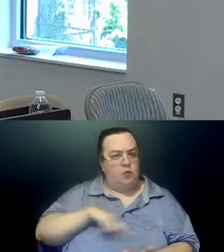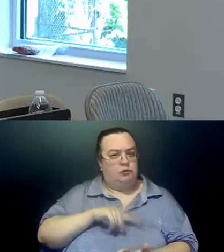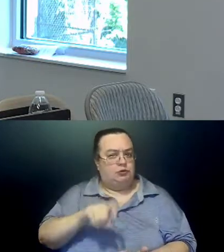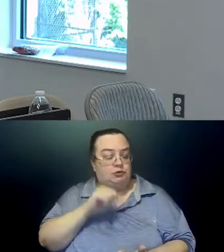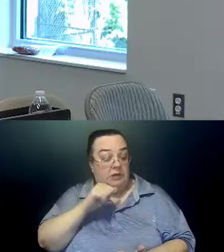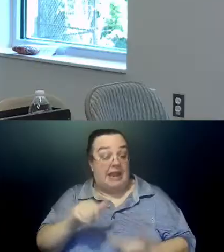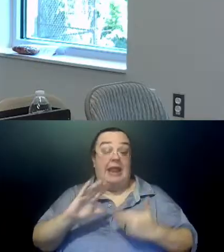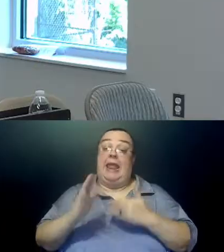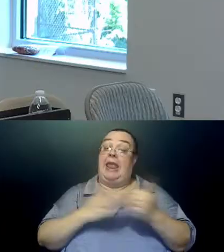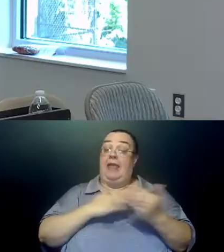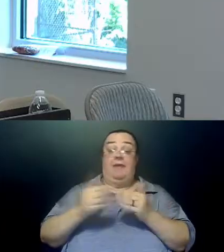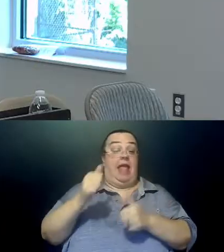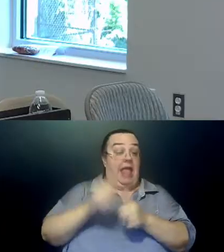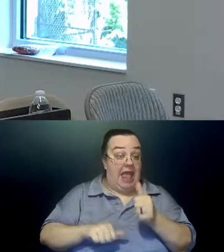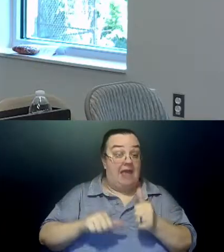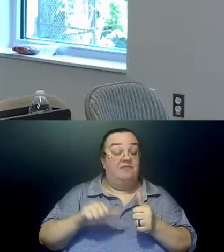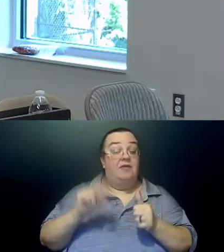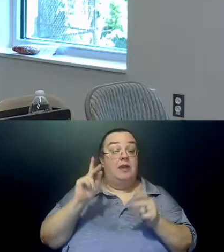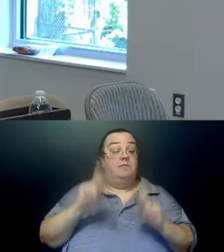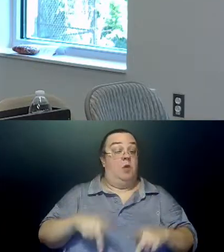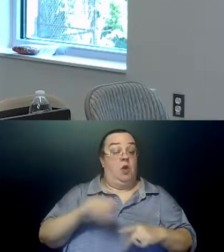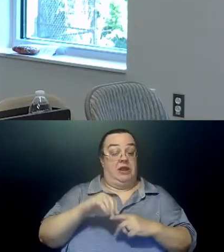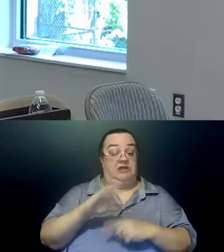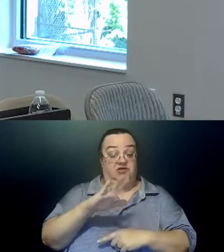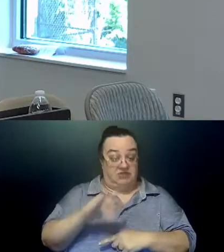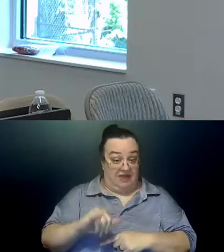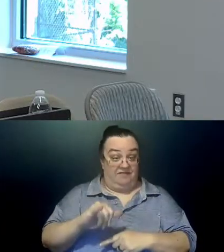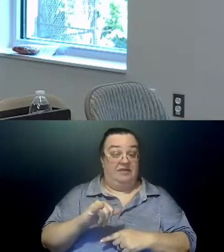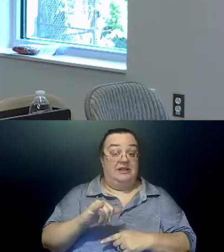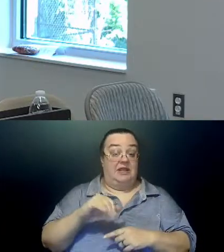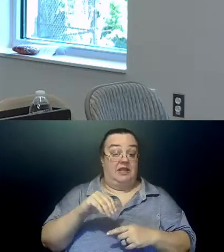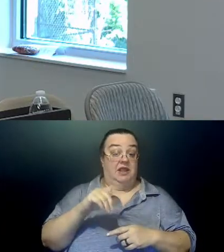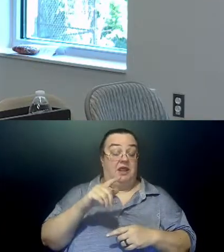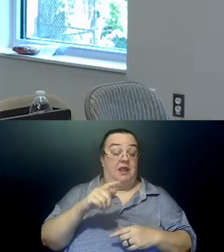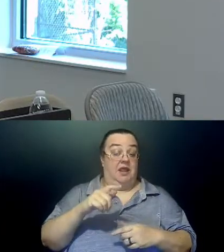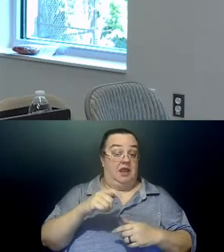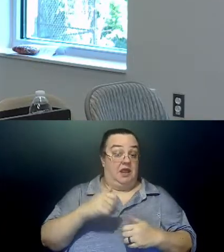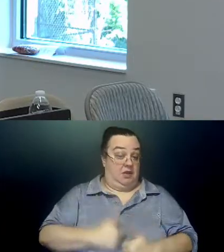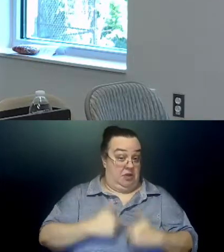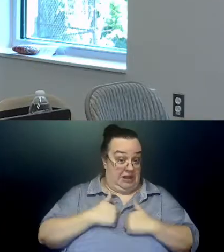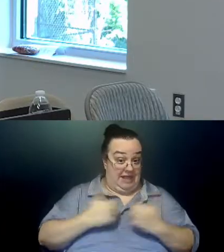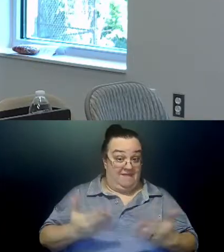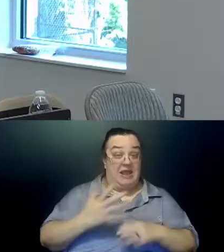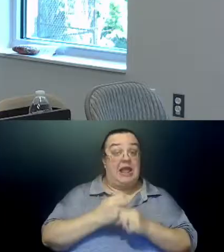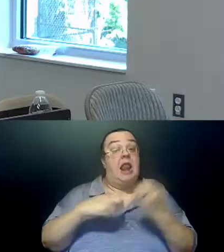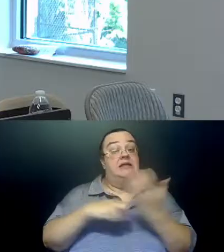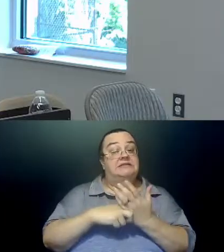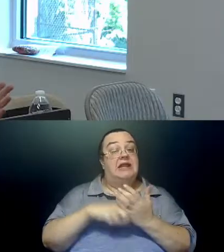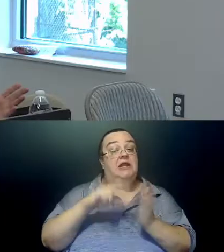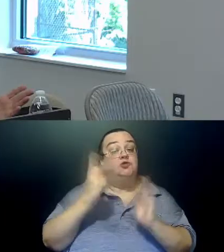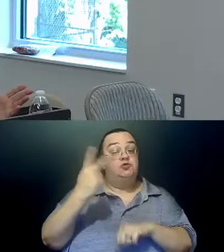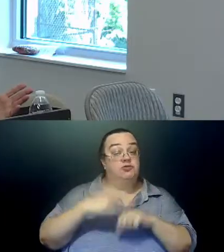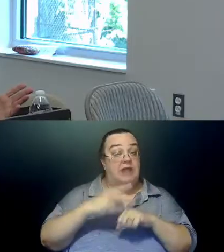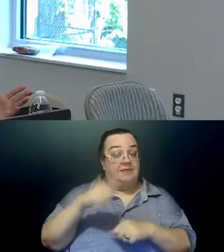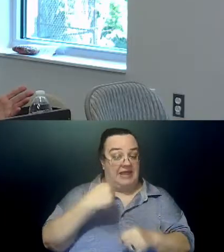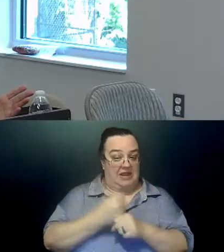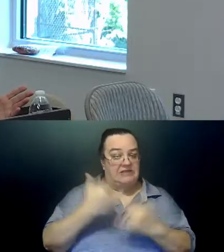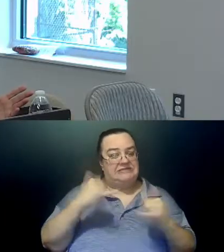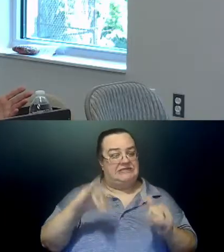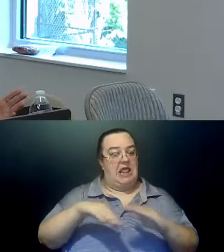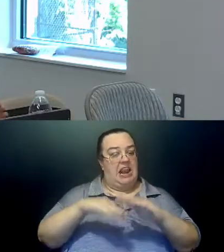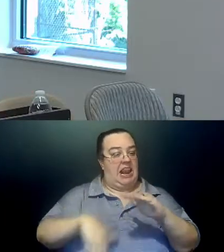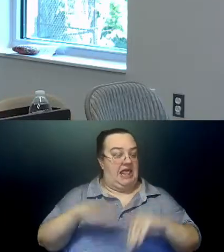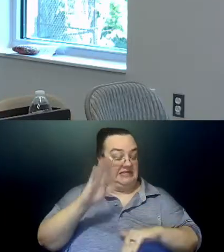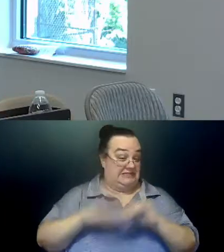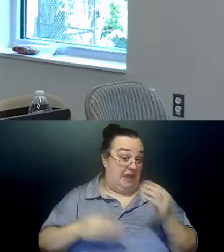Cheverly resident got a ticket twice a year, that would still be less than property tax. I mean, how can you say no to